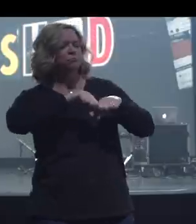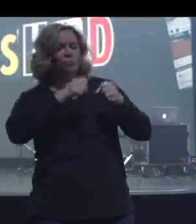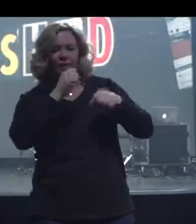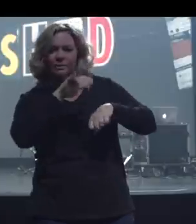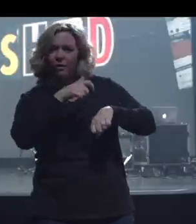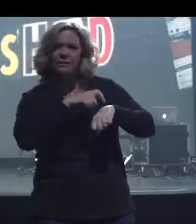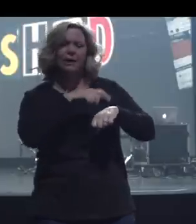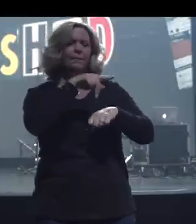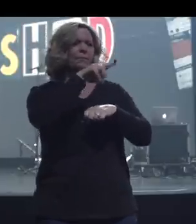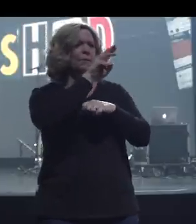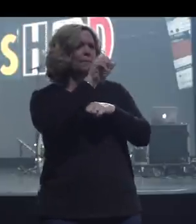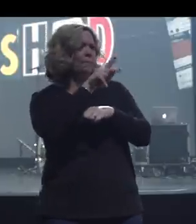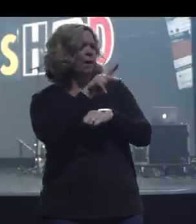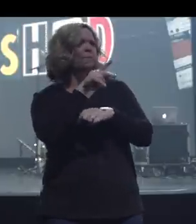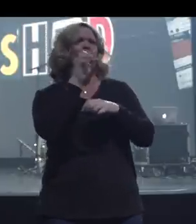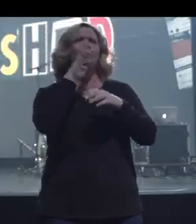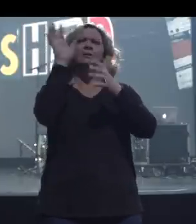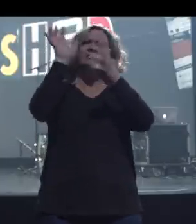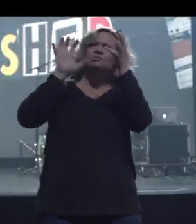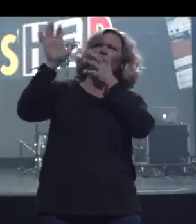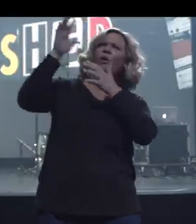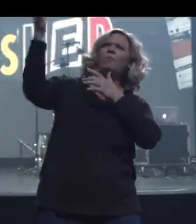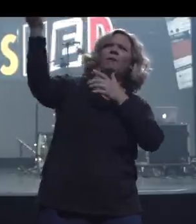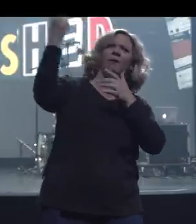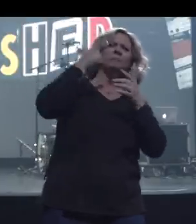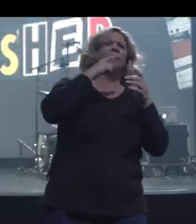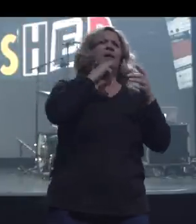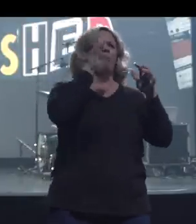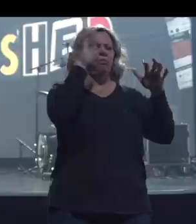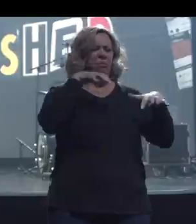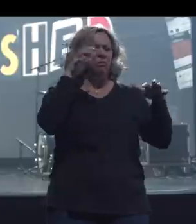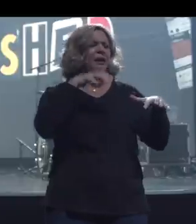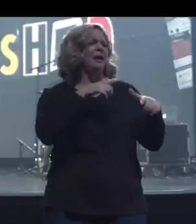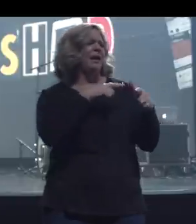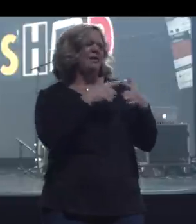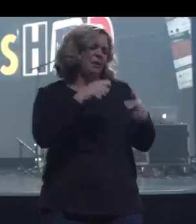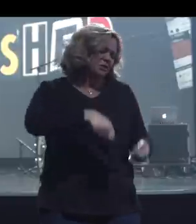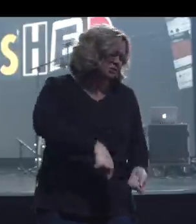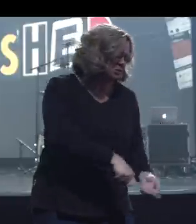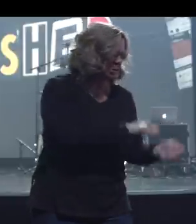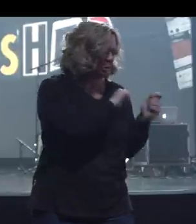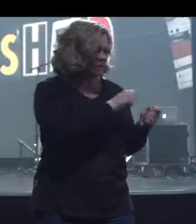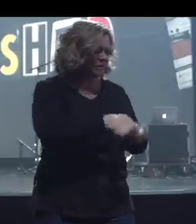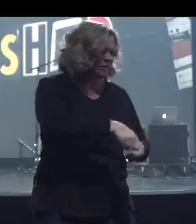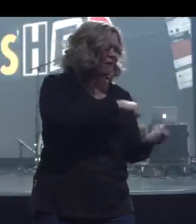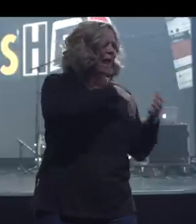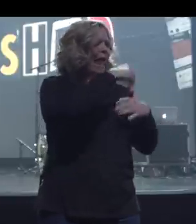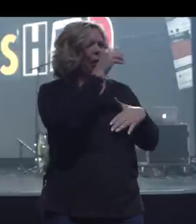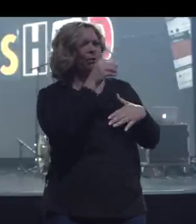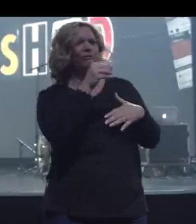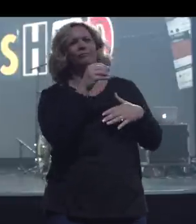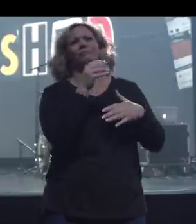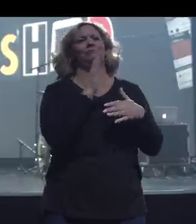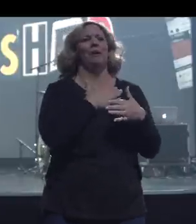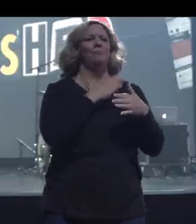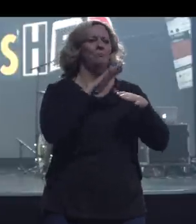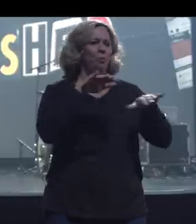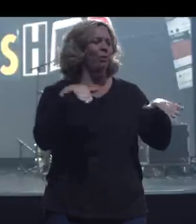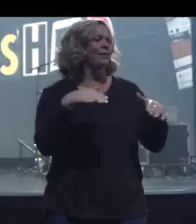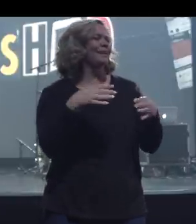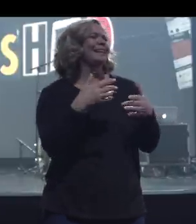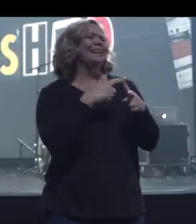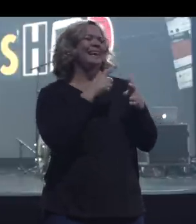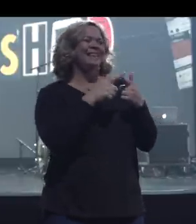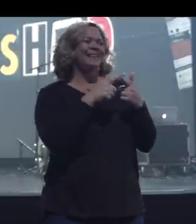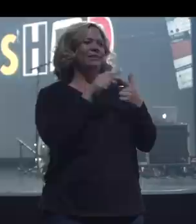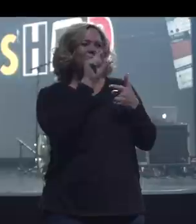breaks. You know, there's a storm that comes in. I'm out there like, you know, in my pajamas, like scooping stuff out. You know, the basket's always full. The little thing that